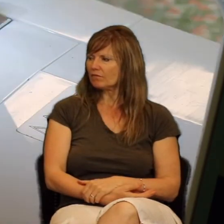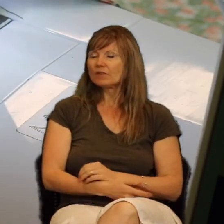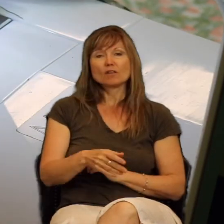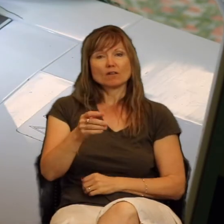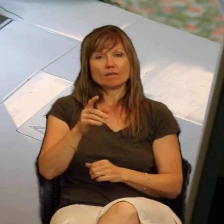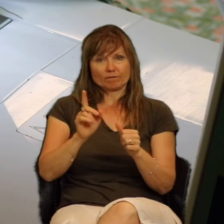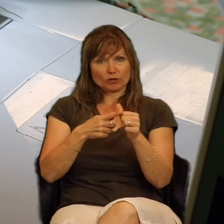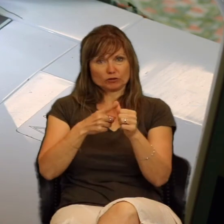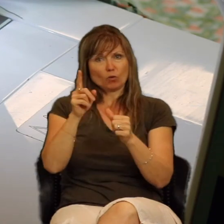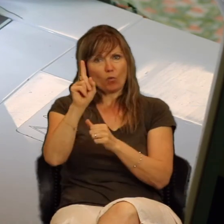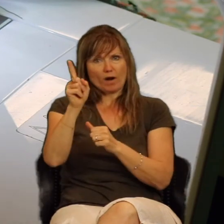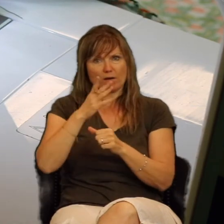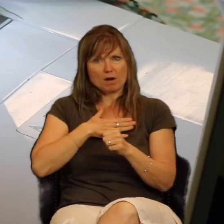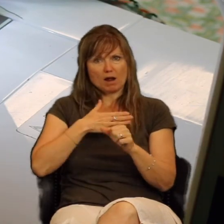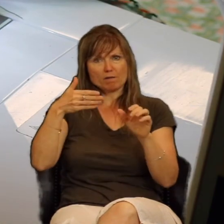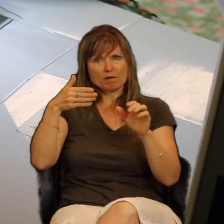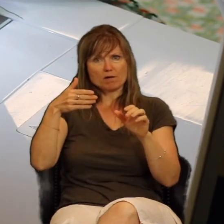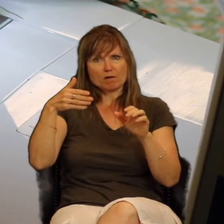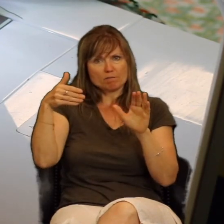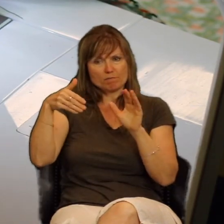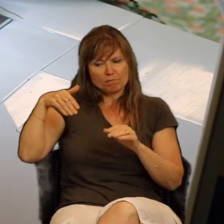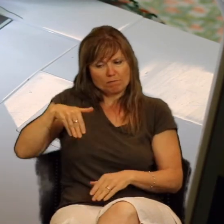ends. So